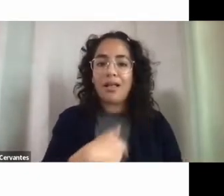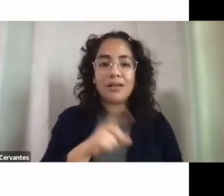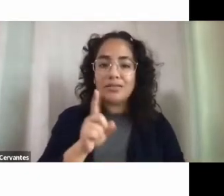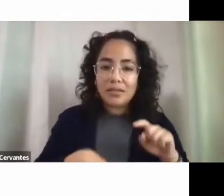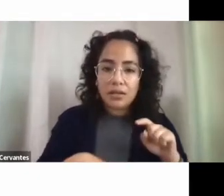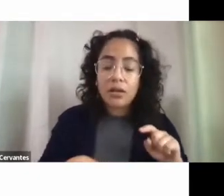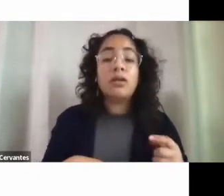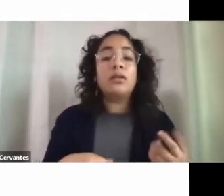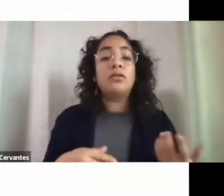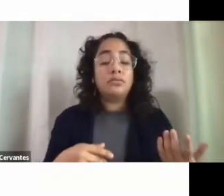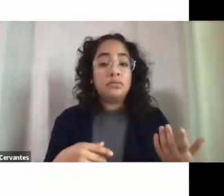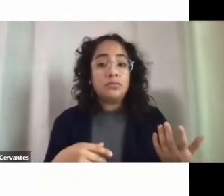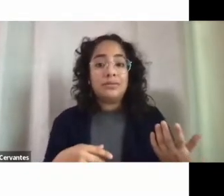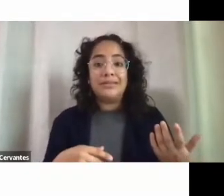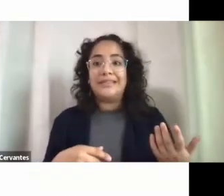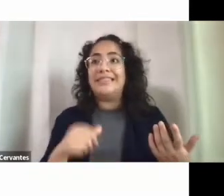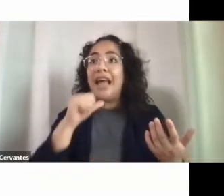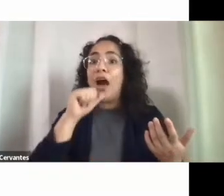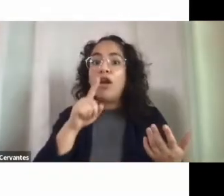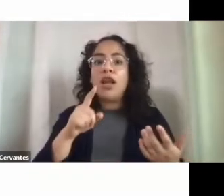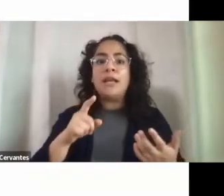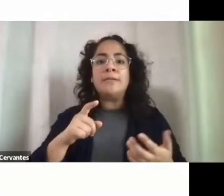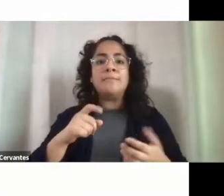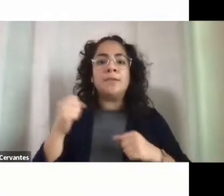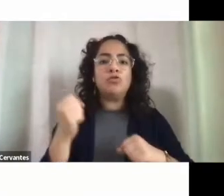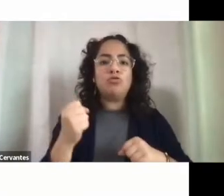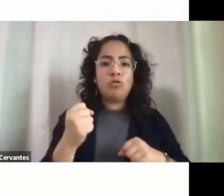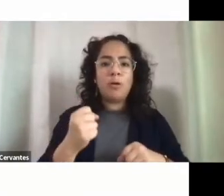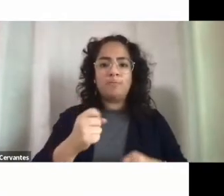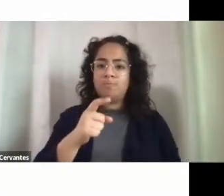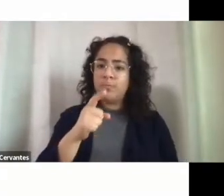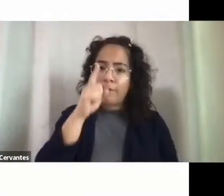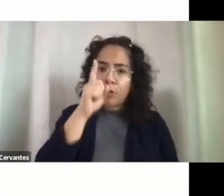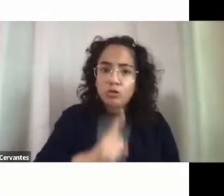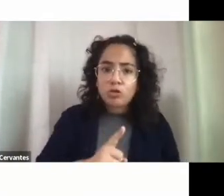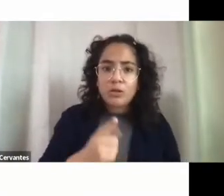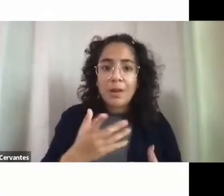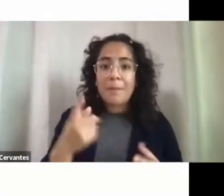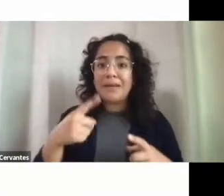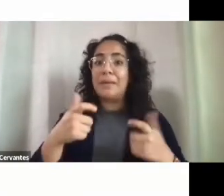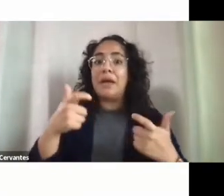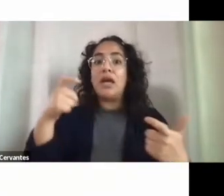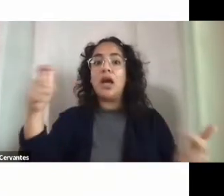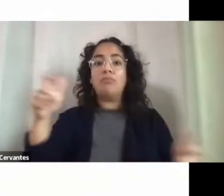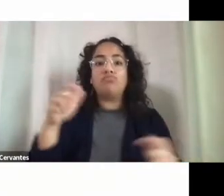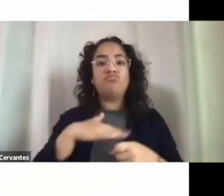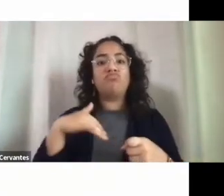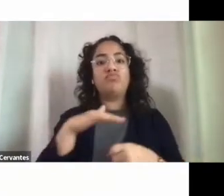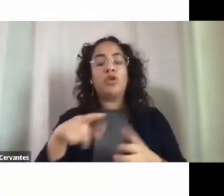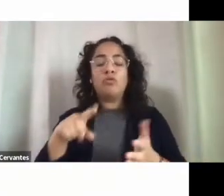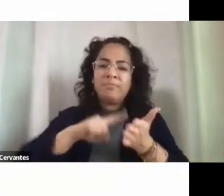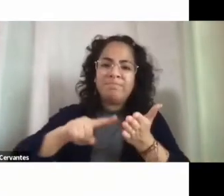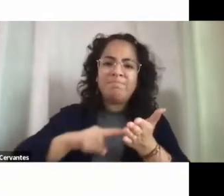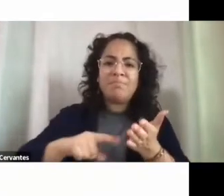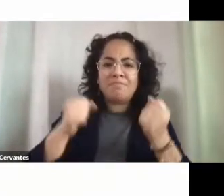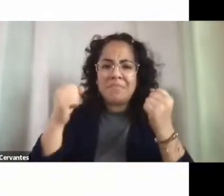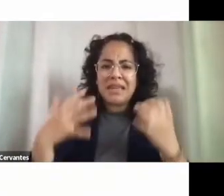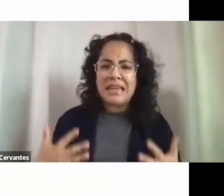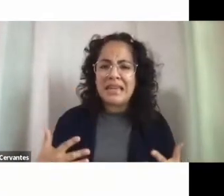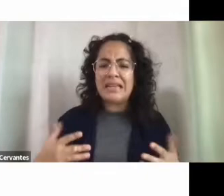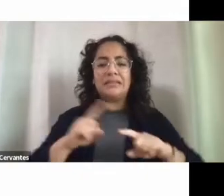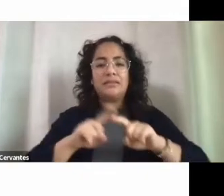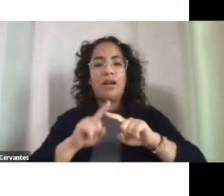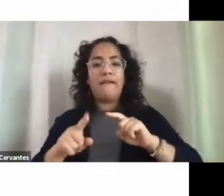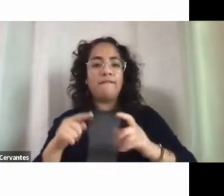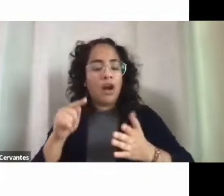a slam dunk certain thing, but this is a major area of investigation now. So there are multiple studies by our group and